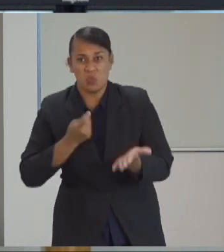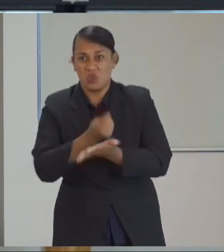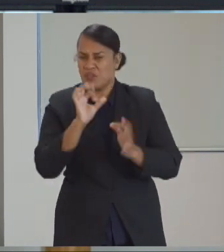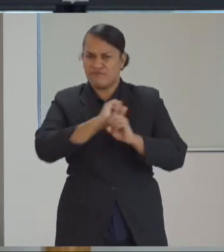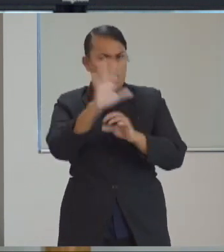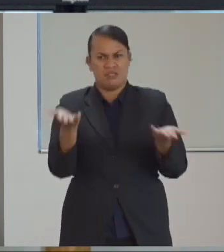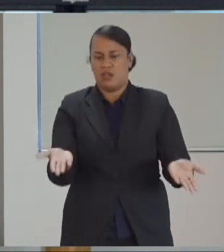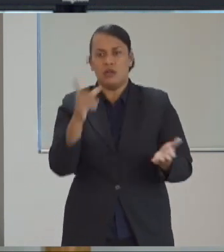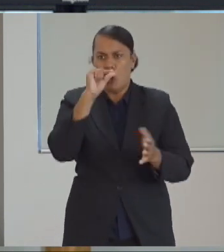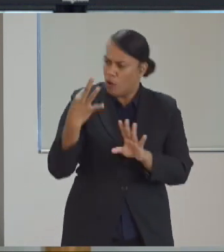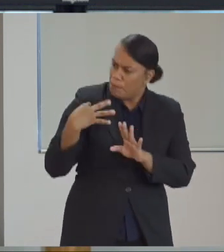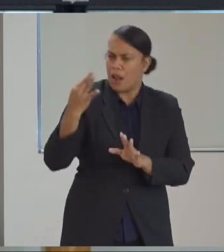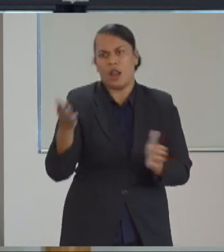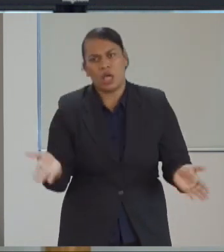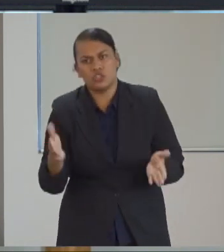those funds.